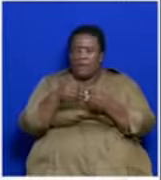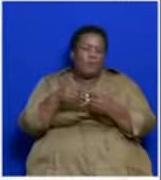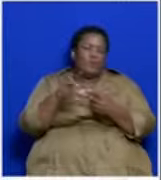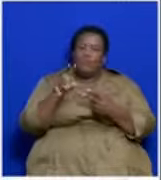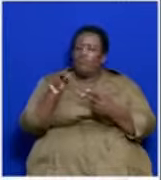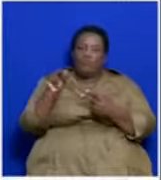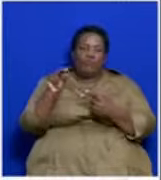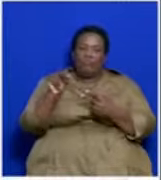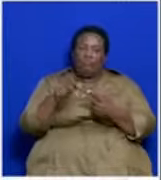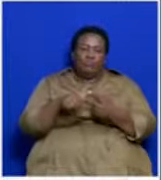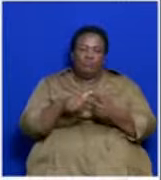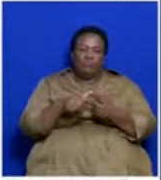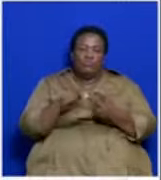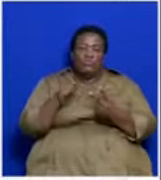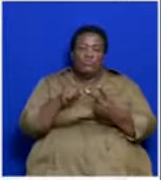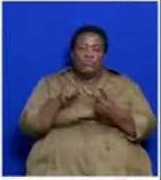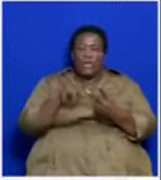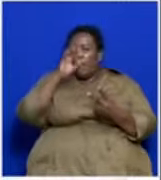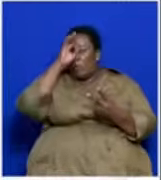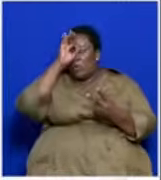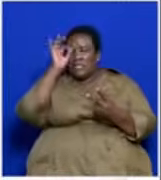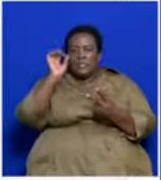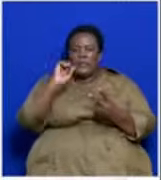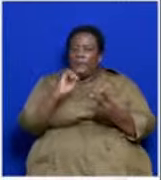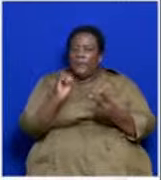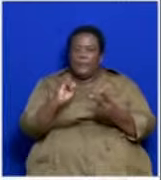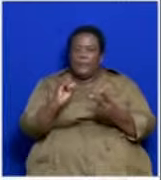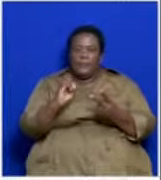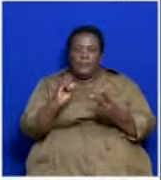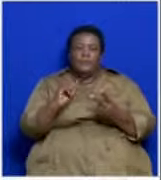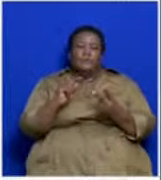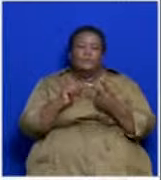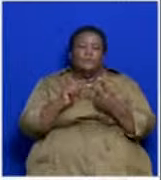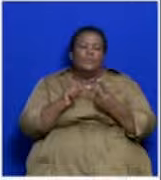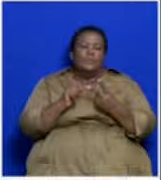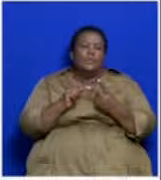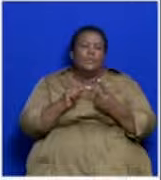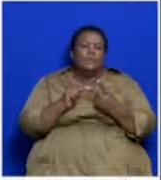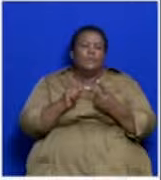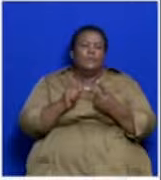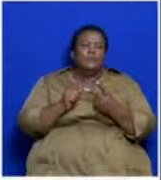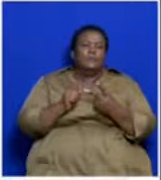is not a police officer. Okay. It is